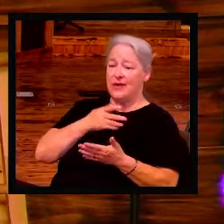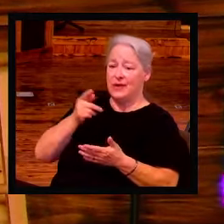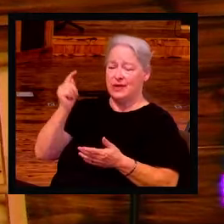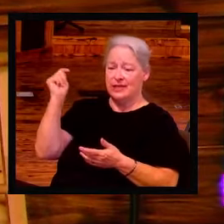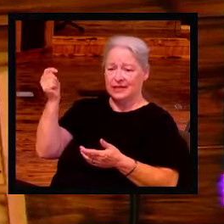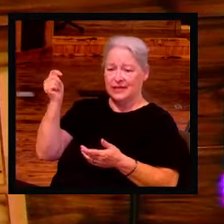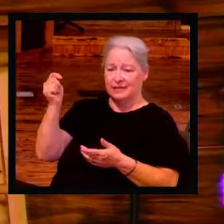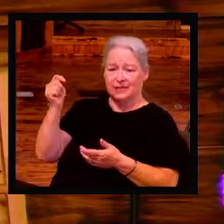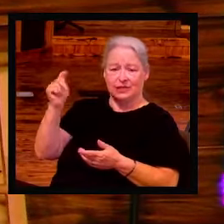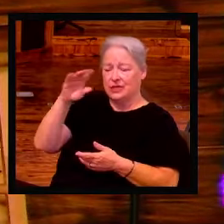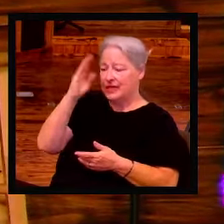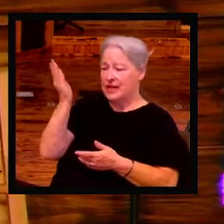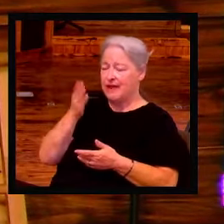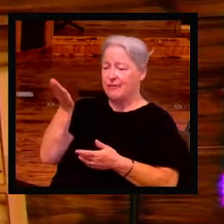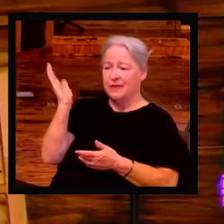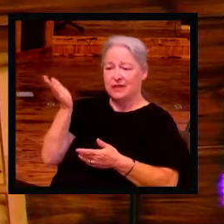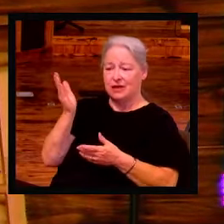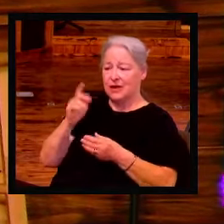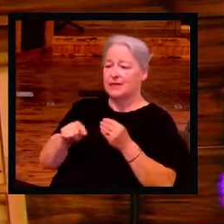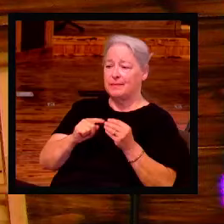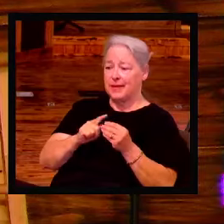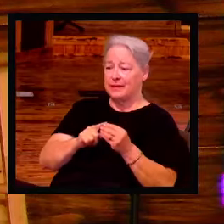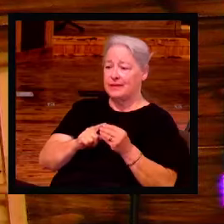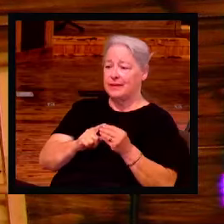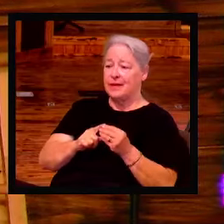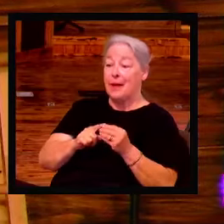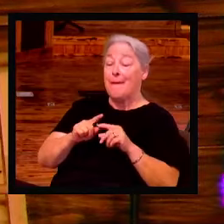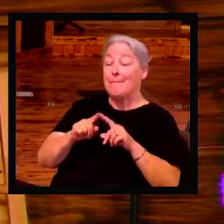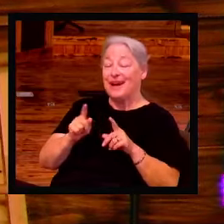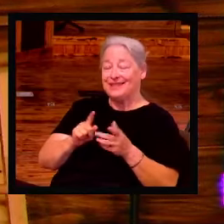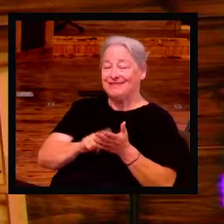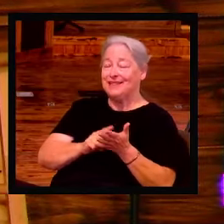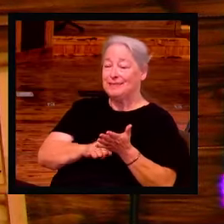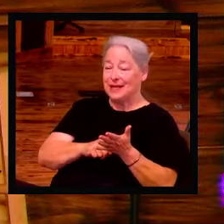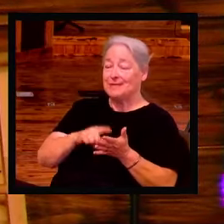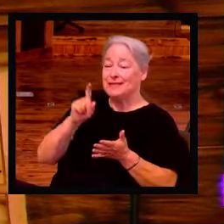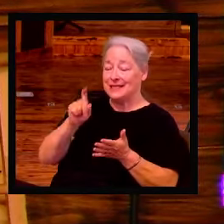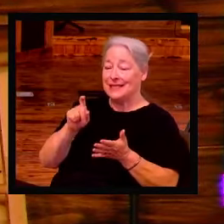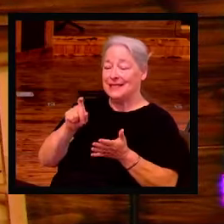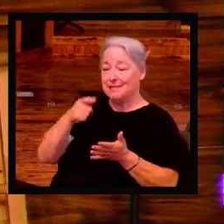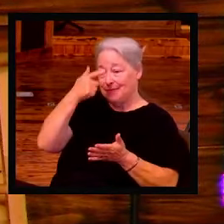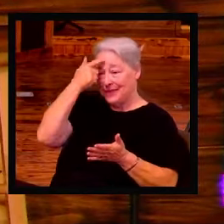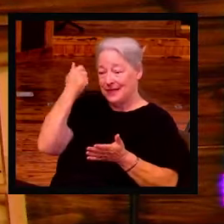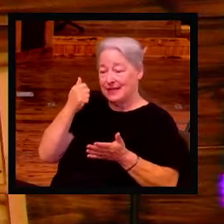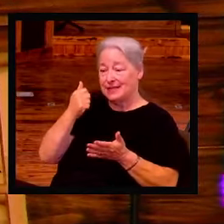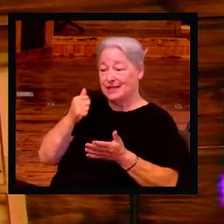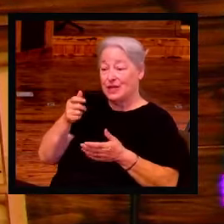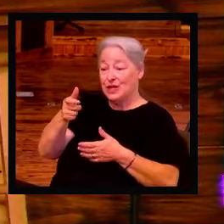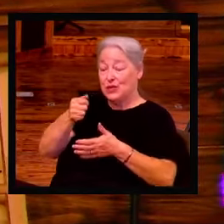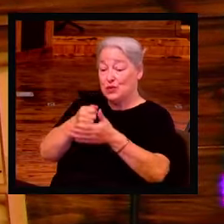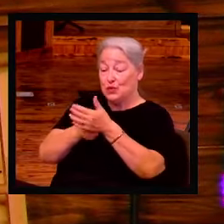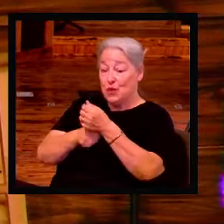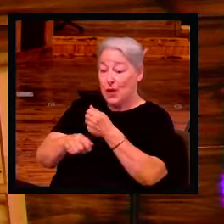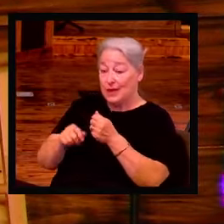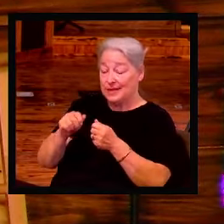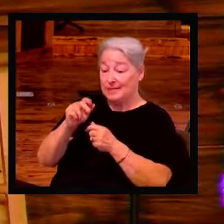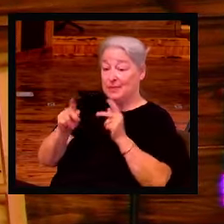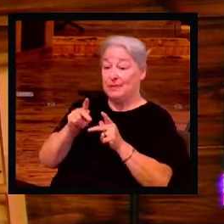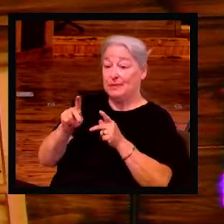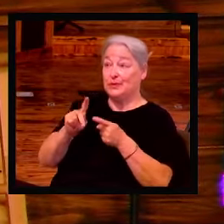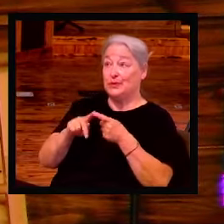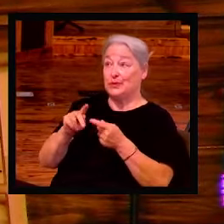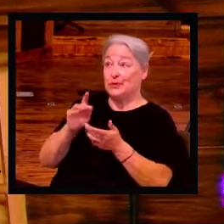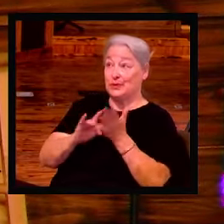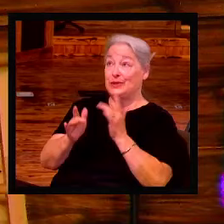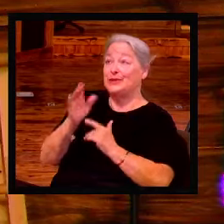to that? Amen. But there's sometimes it is, because it draws fish, lost fish, to the gospel of Jesus Christ where they get born again. So that's